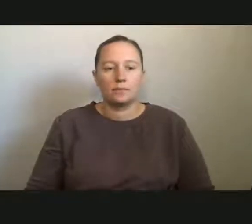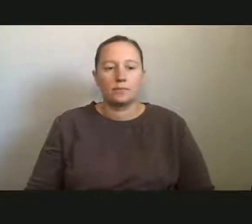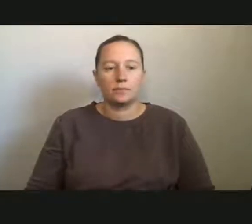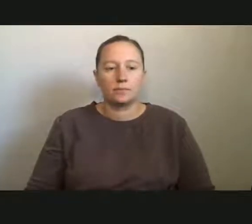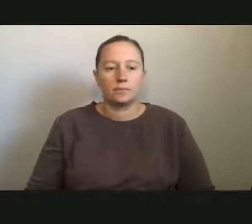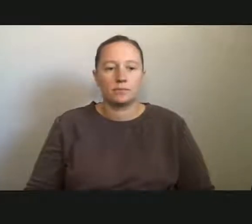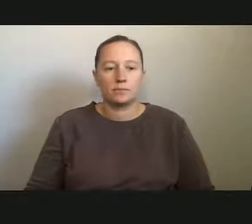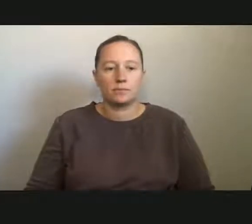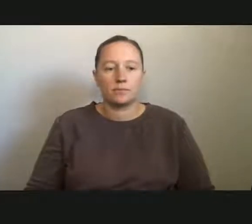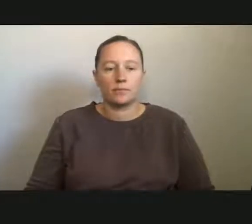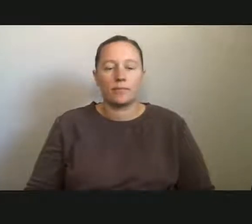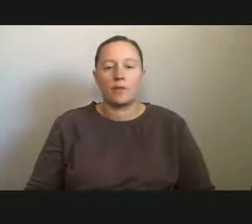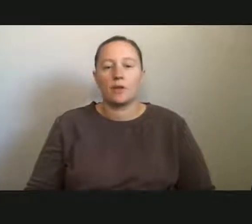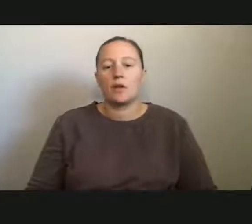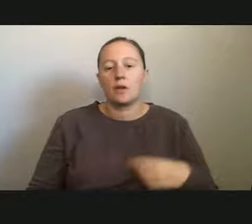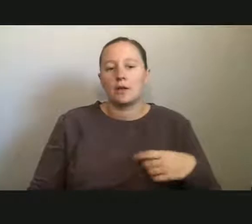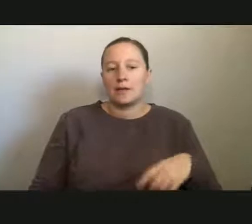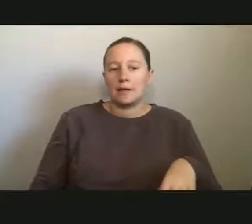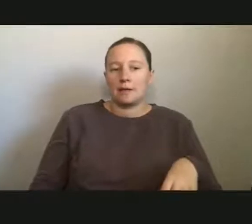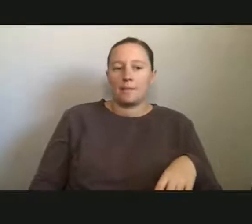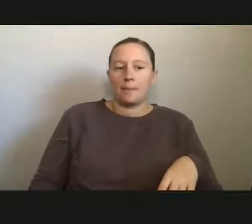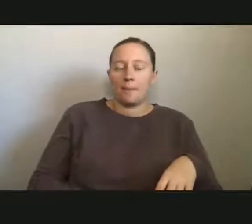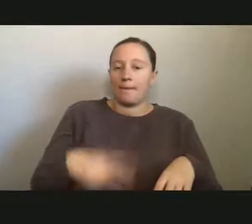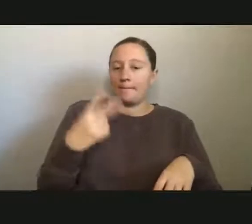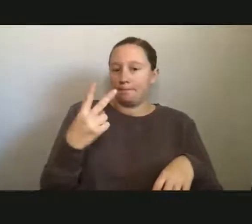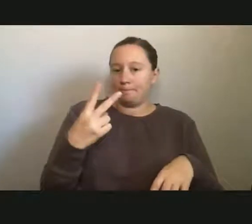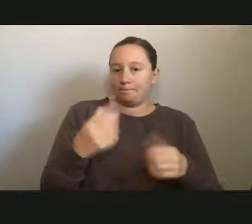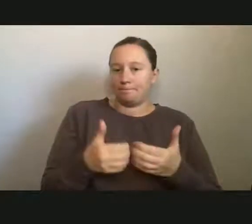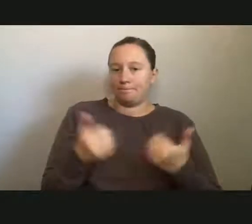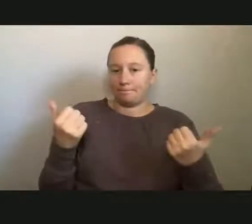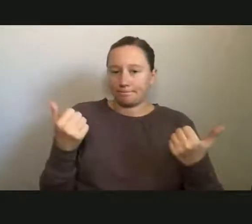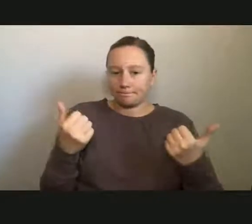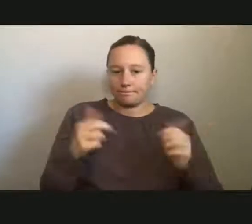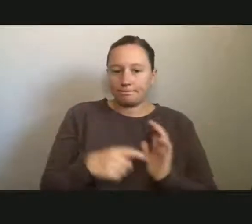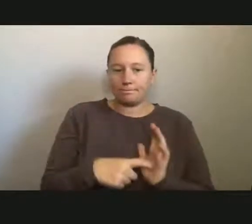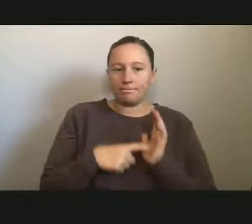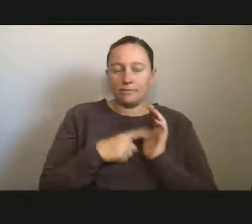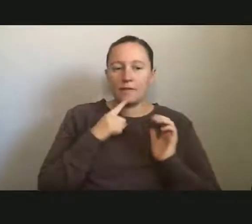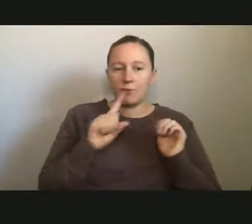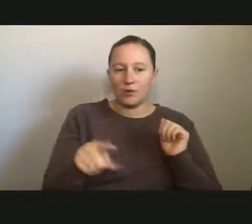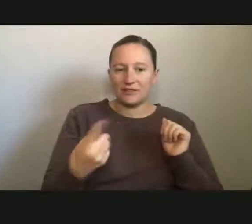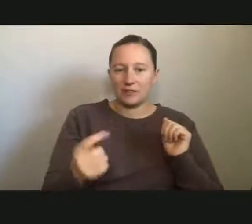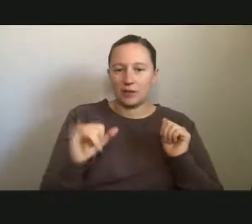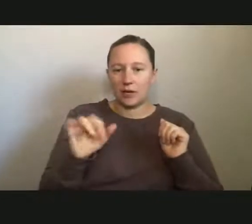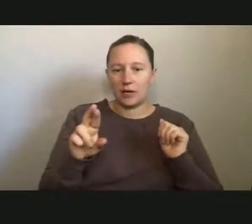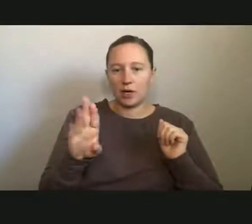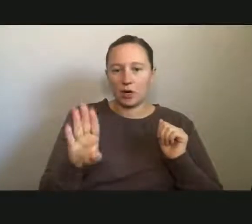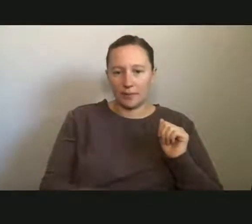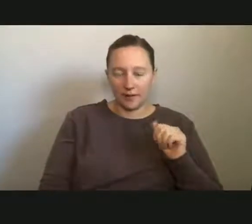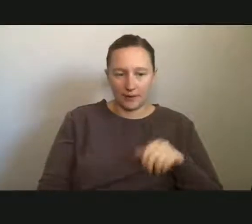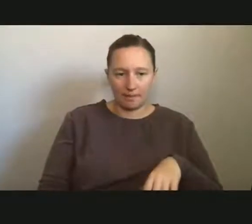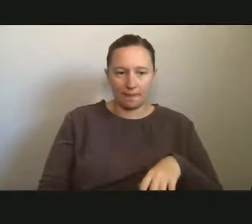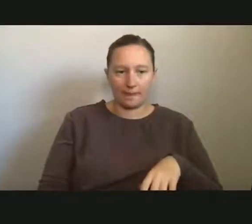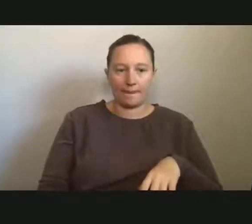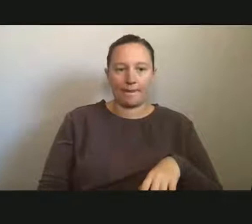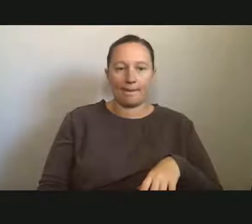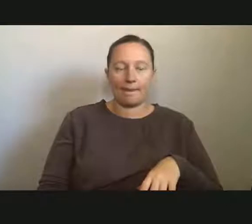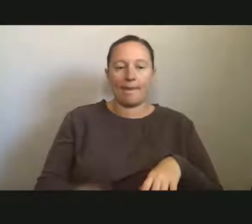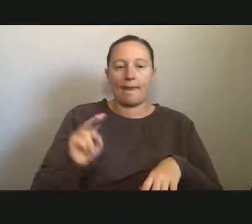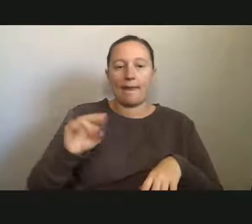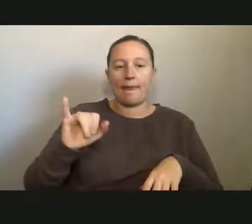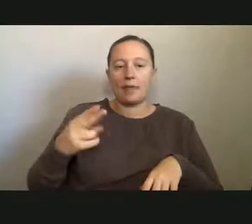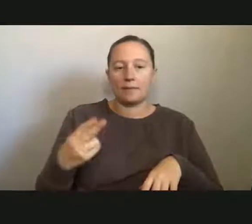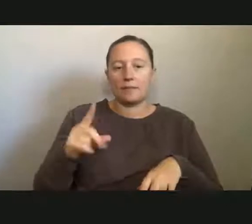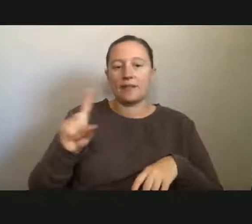So there are two similar but separate requirements for use of a single IRB. So the first is the NIH